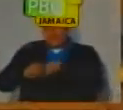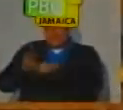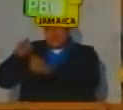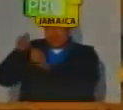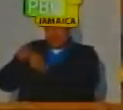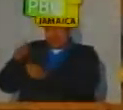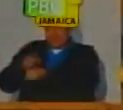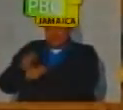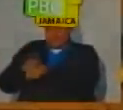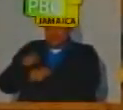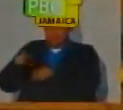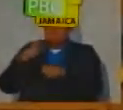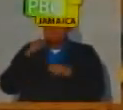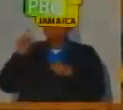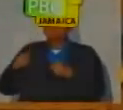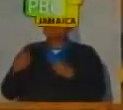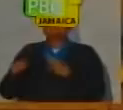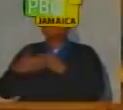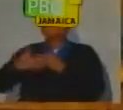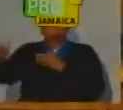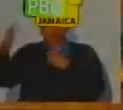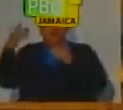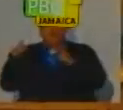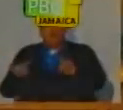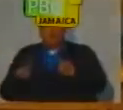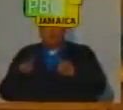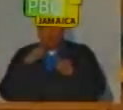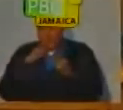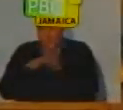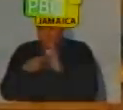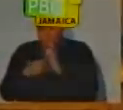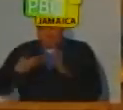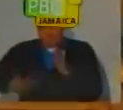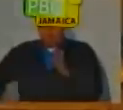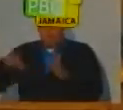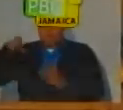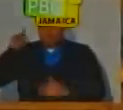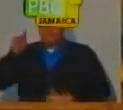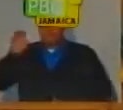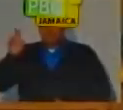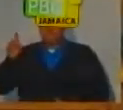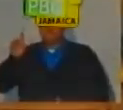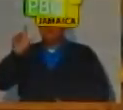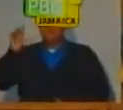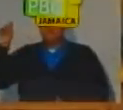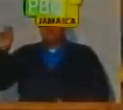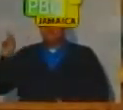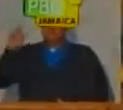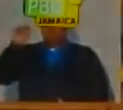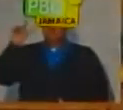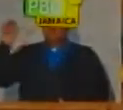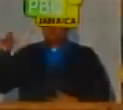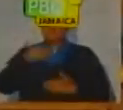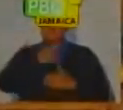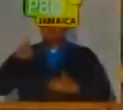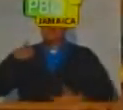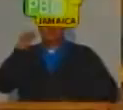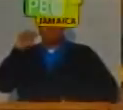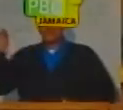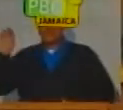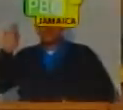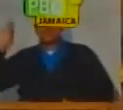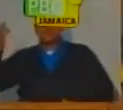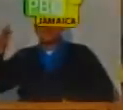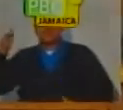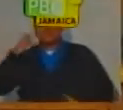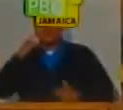time as shall hereinafter appear. Now therefore, I, Patrick Linton Allen, Member of the Order of the Nation, Knight Grand